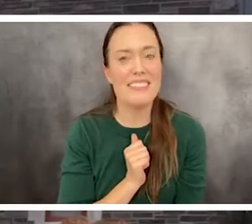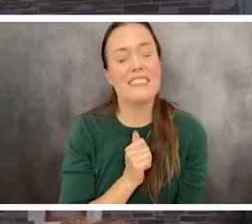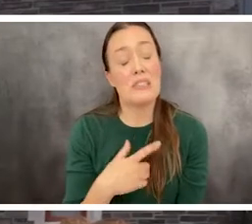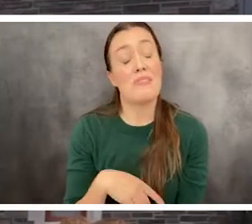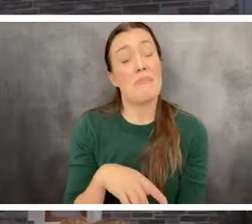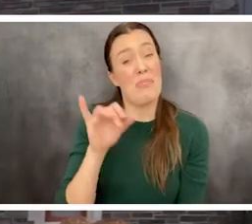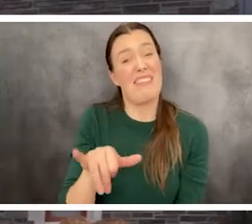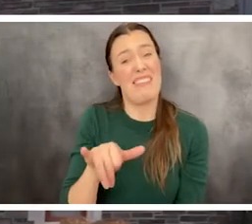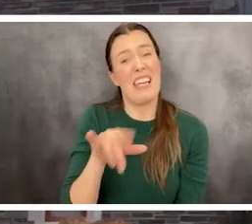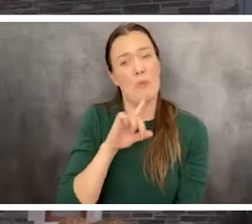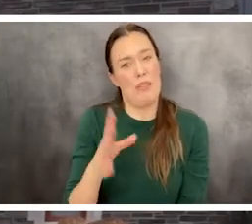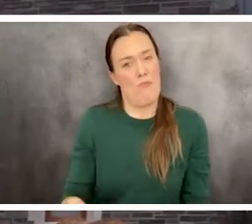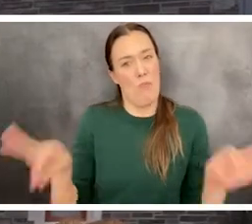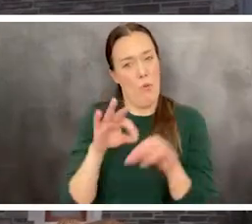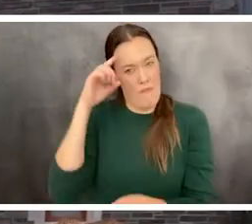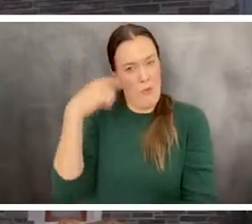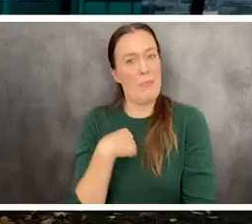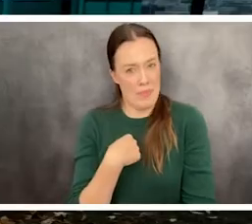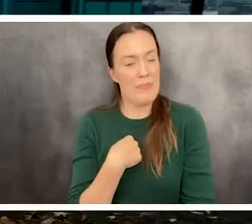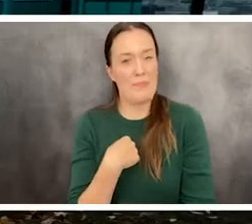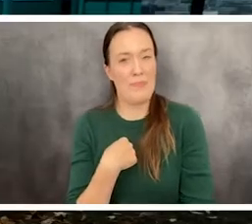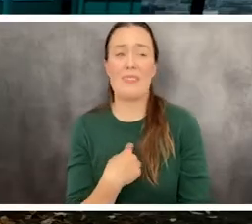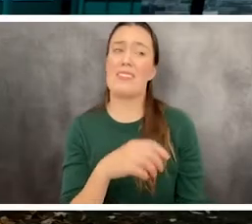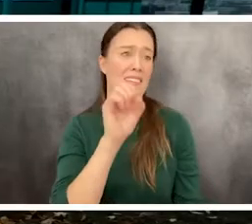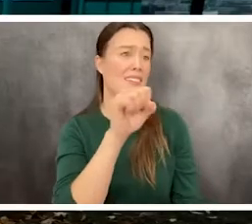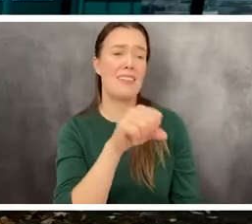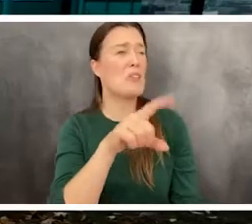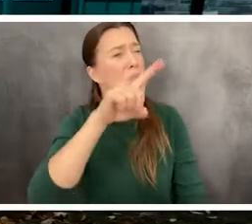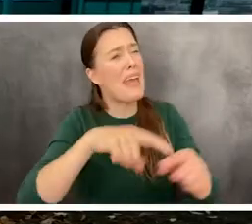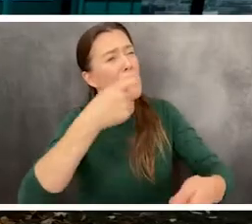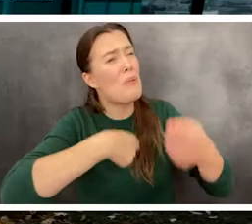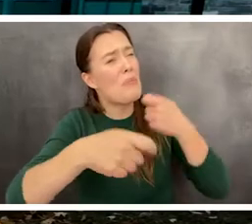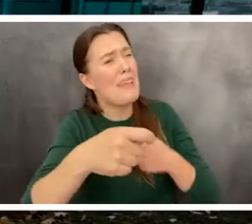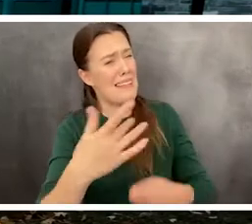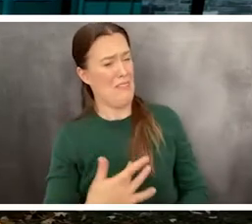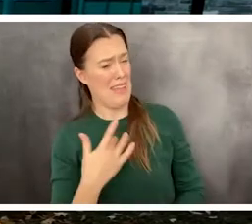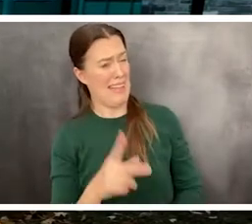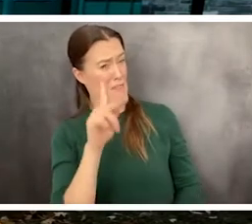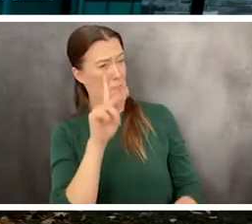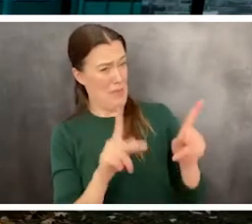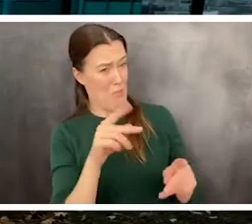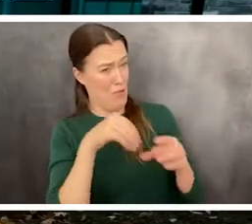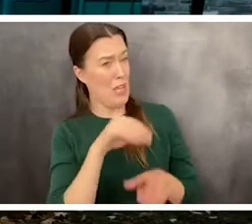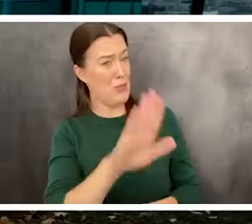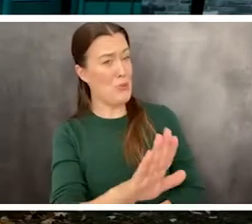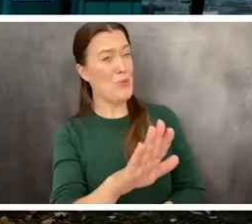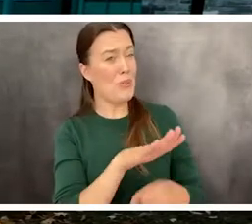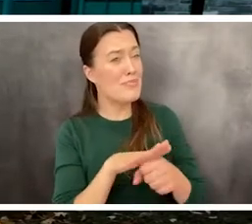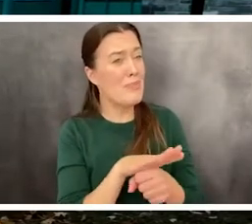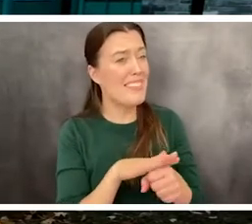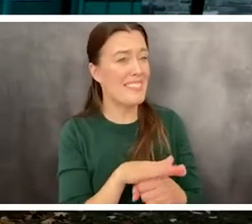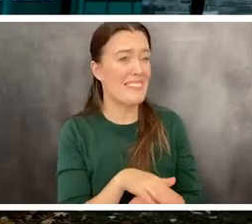think that's a big part of it for me. Yeah, that's nothing really replaces that buzz that happens when you have